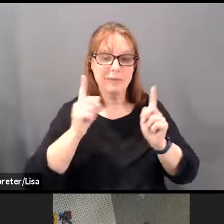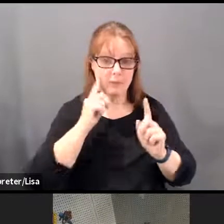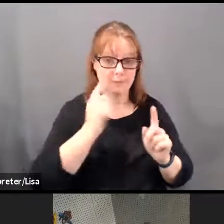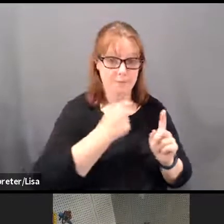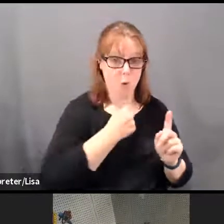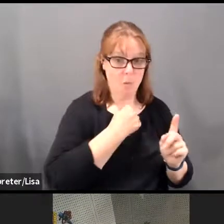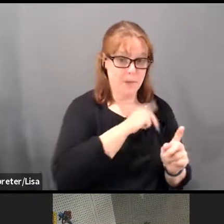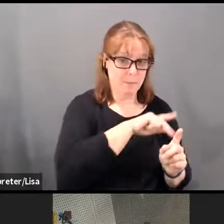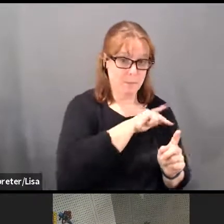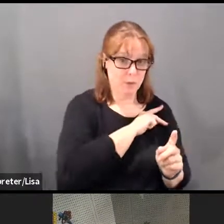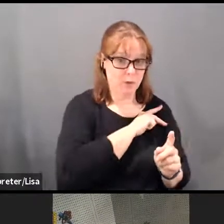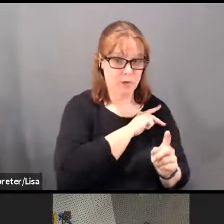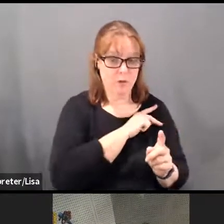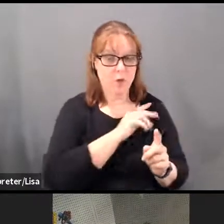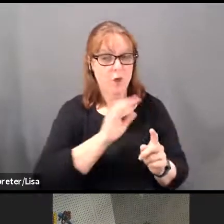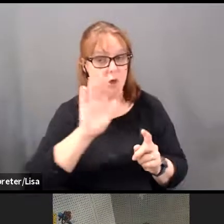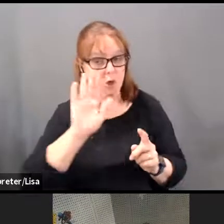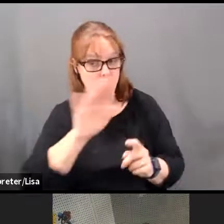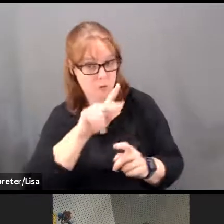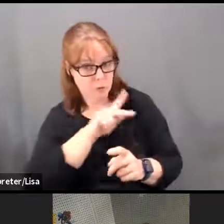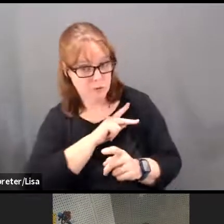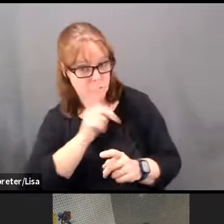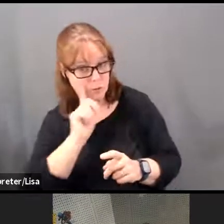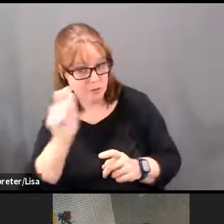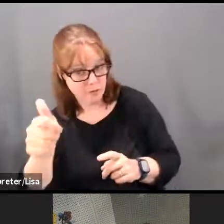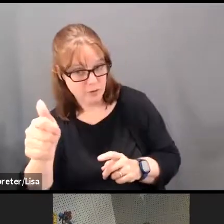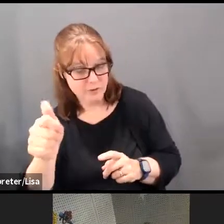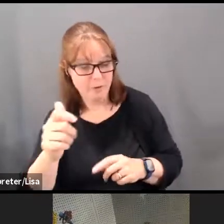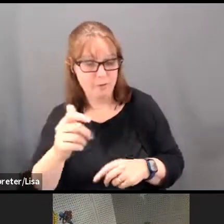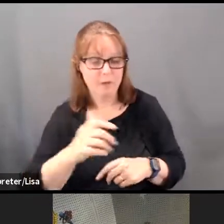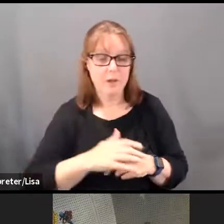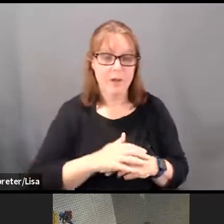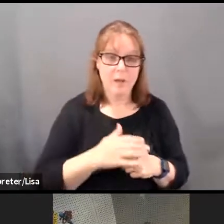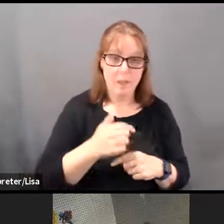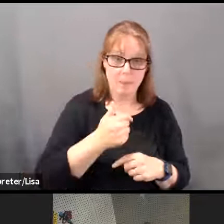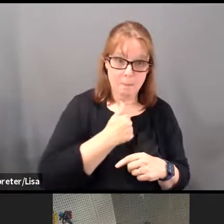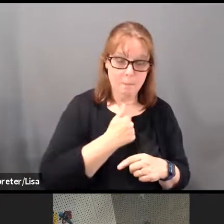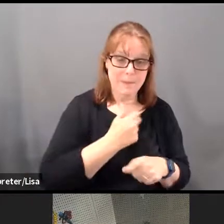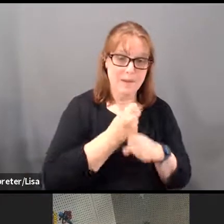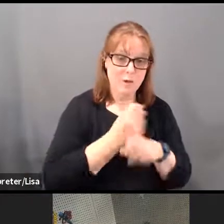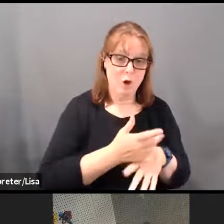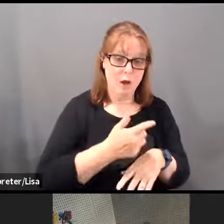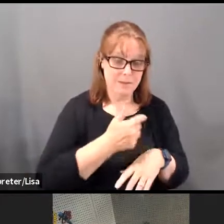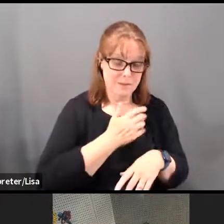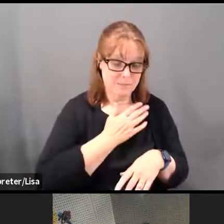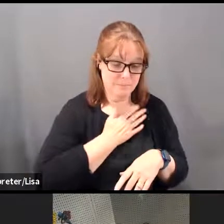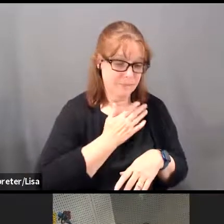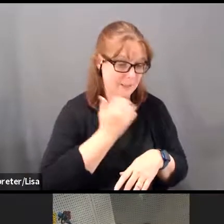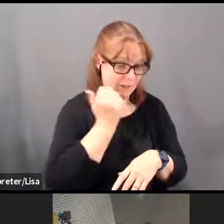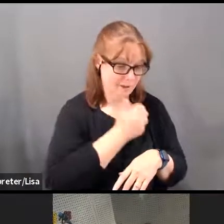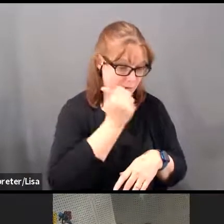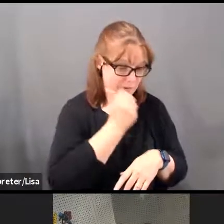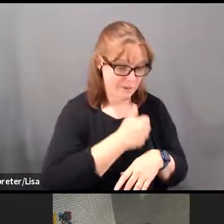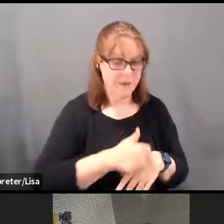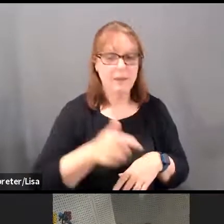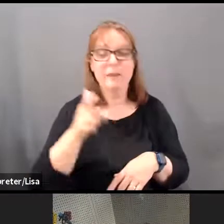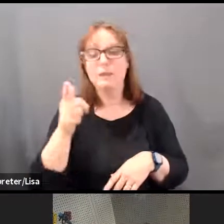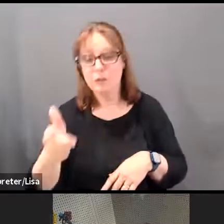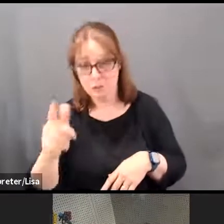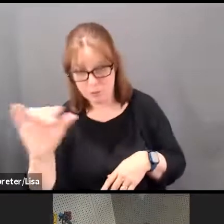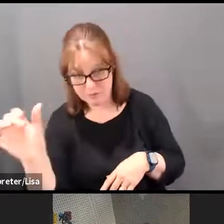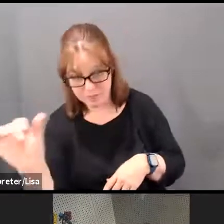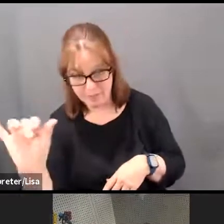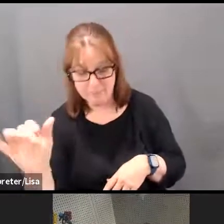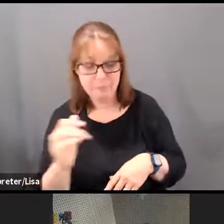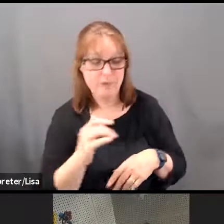Your pandemic was very personal too. My pandemic caused me personal pain every day. Yours did too. I had to deal